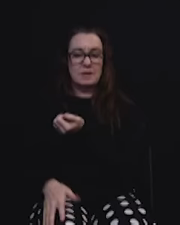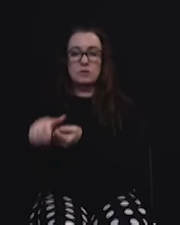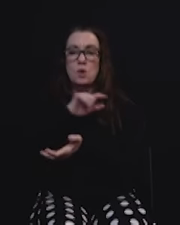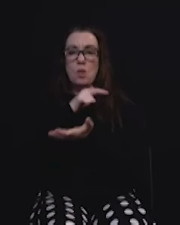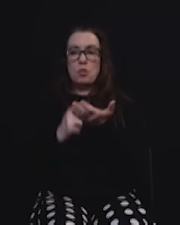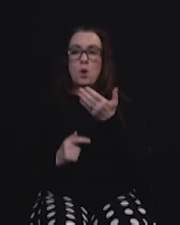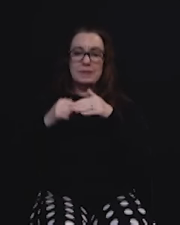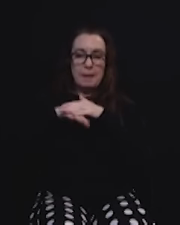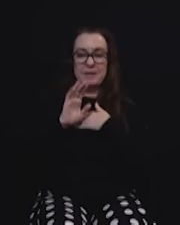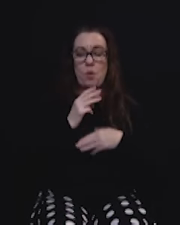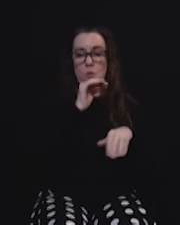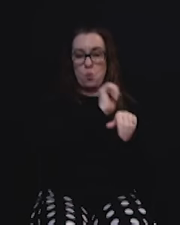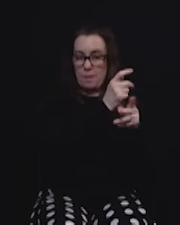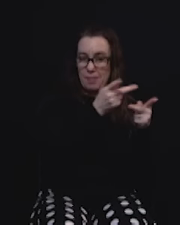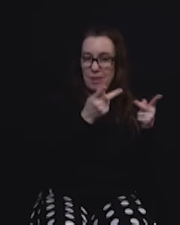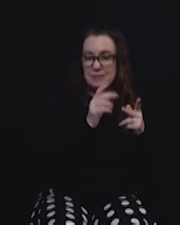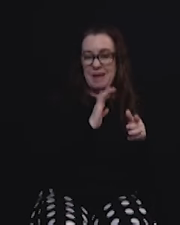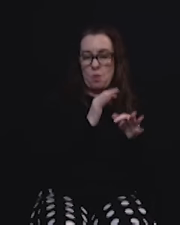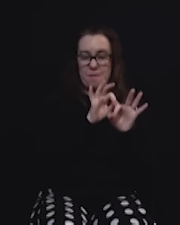workplaces, enter into our families,